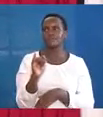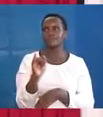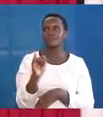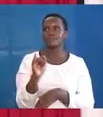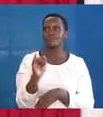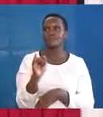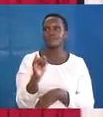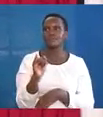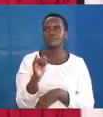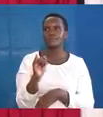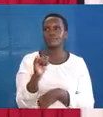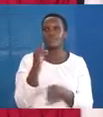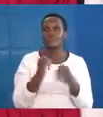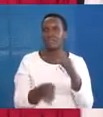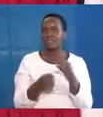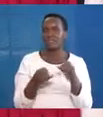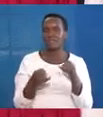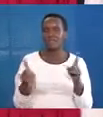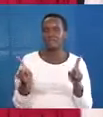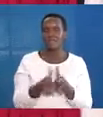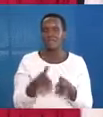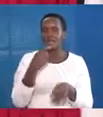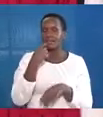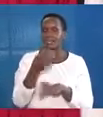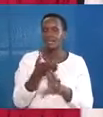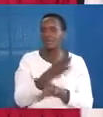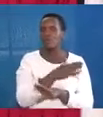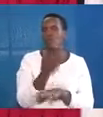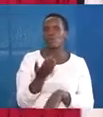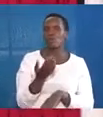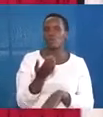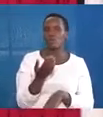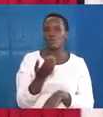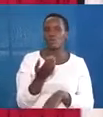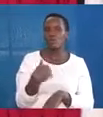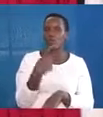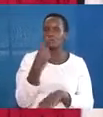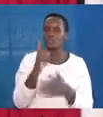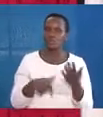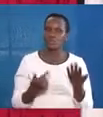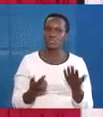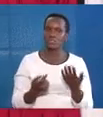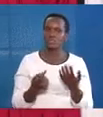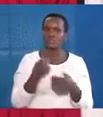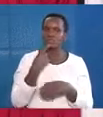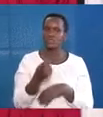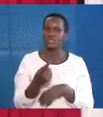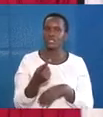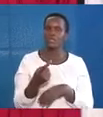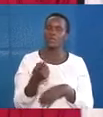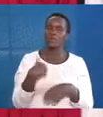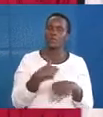Finally, as again has been said by the speakers before me, I say that we are embarking on